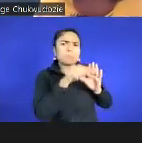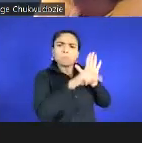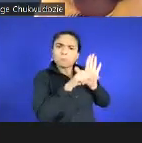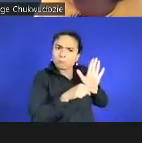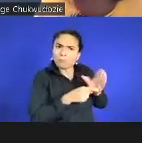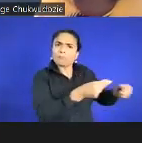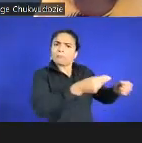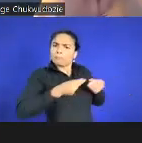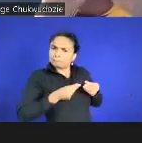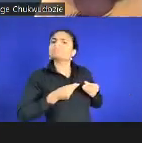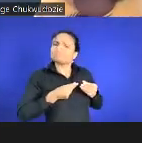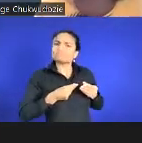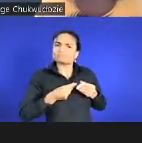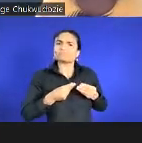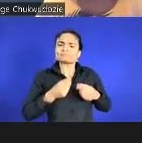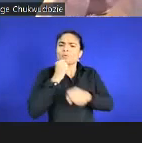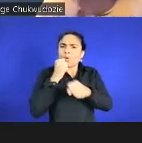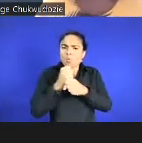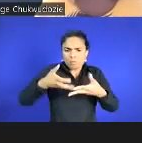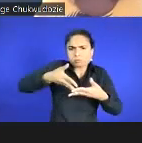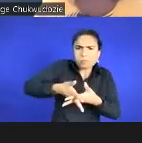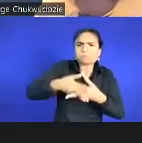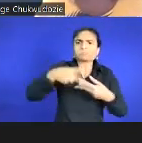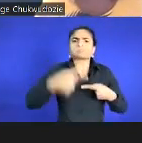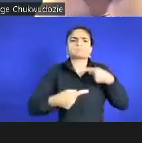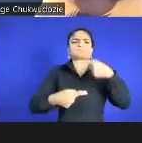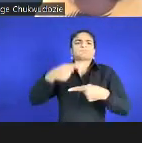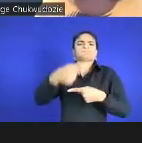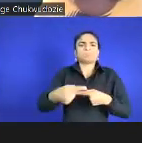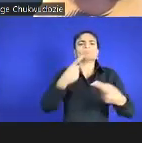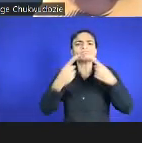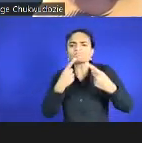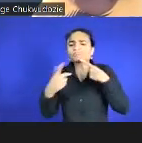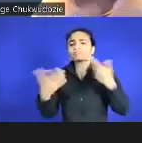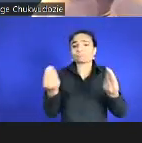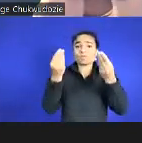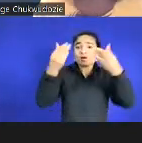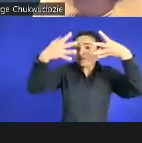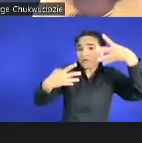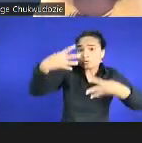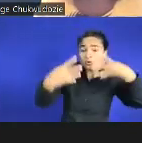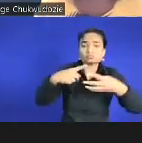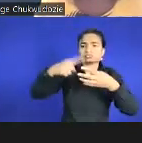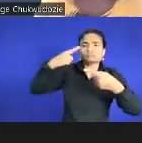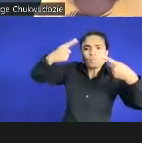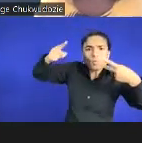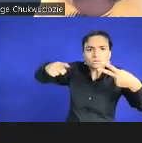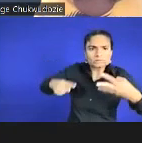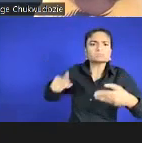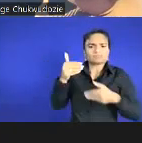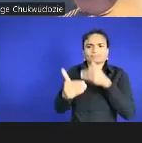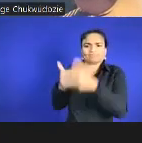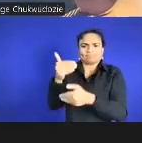of the complaints mechanism and understand, because eventually when reports come in, it might be around